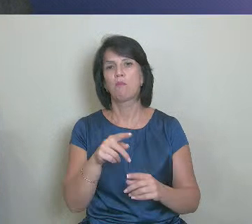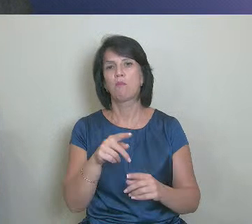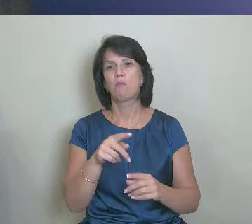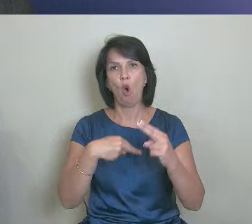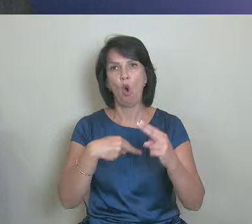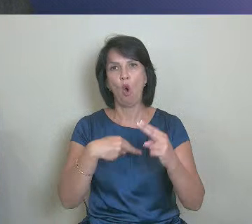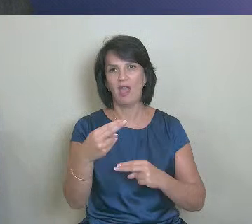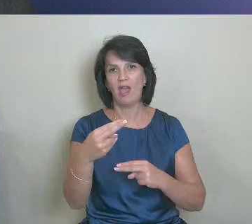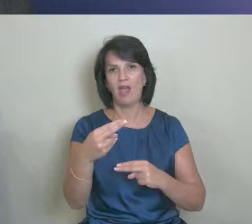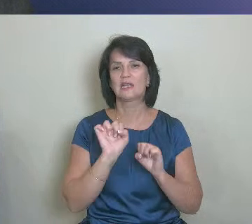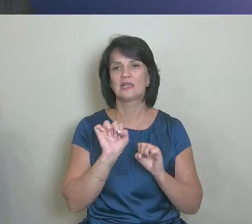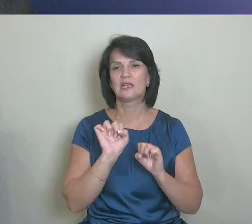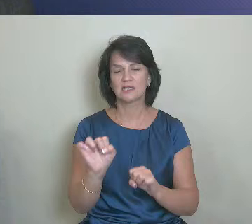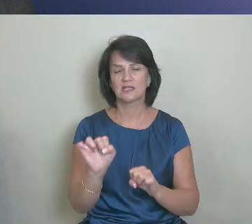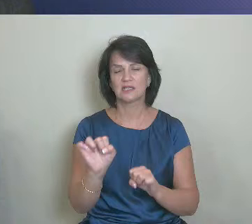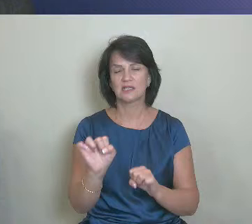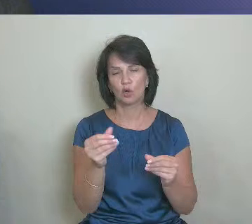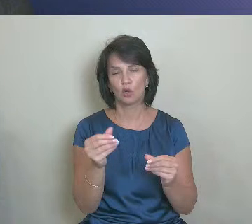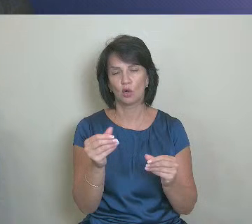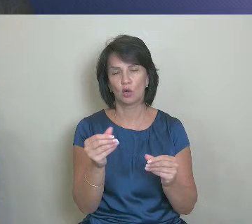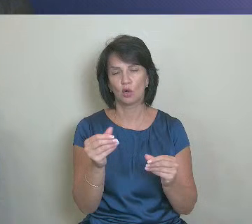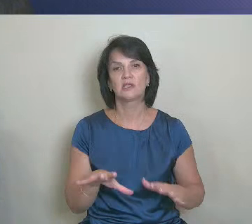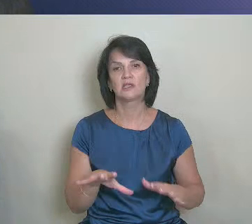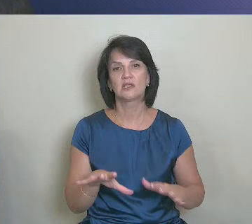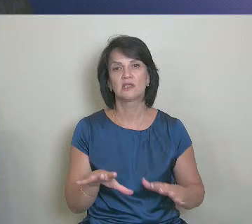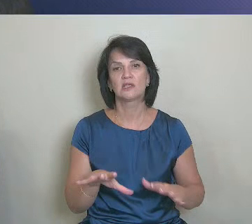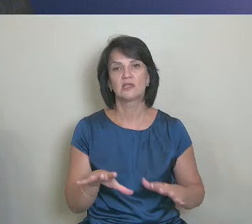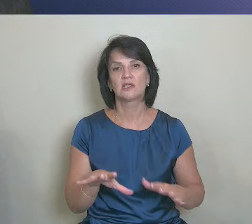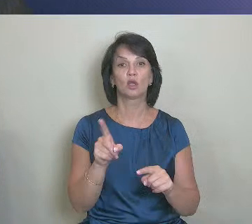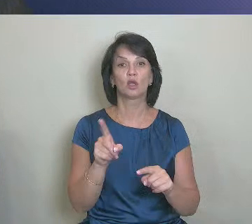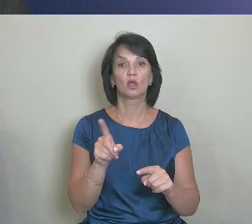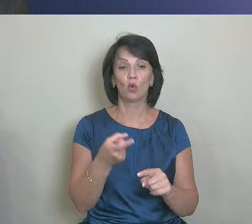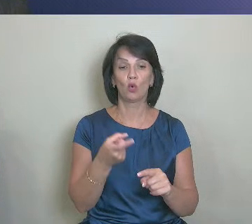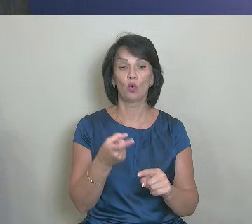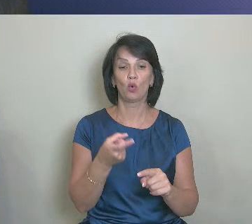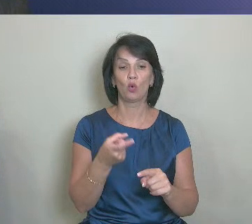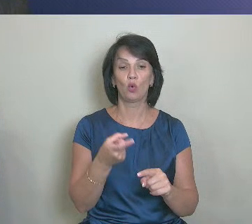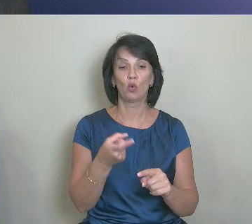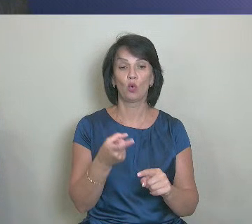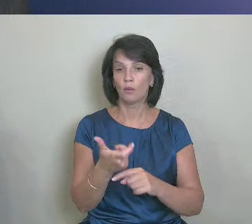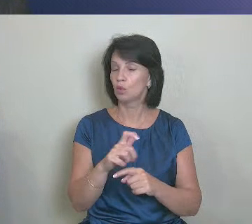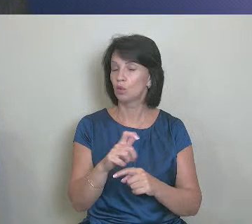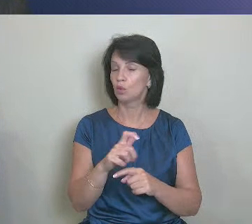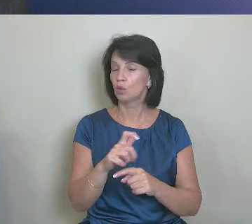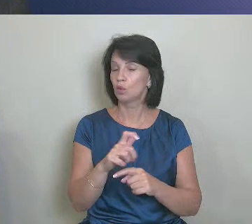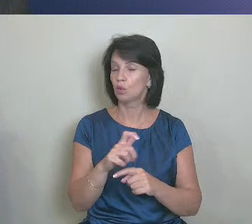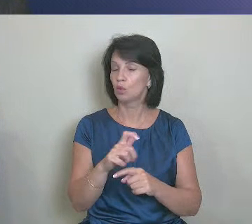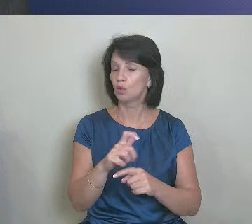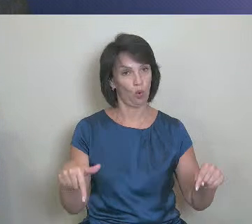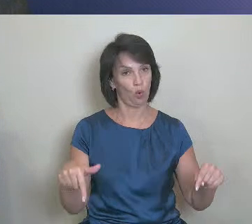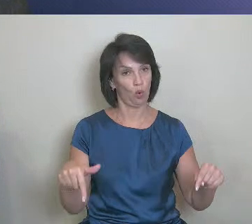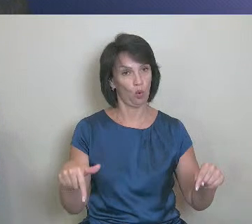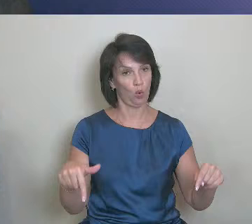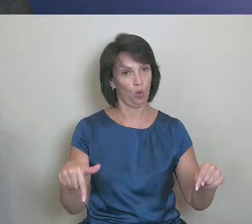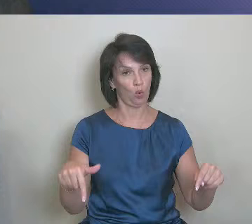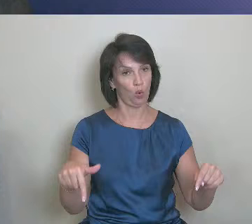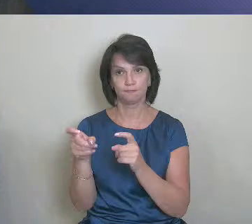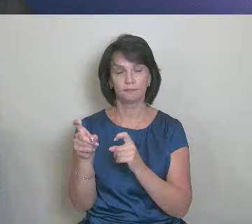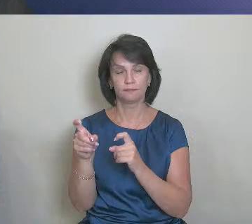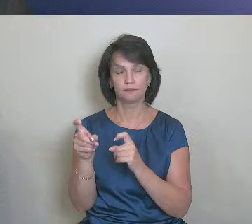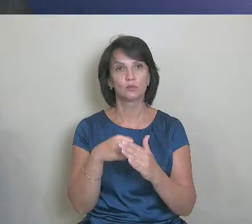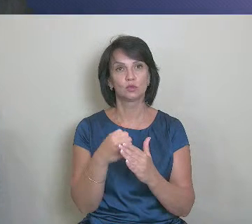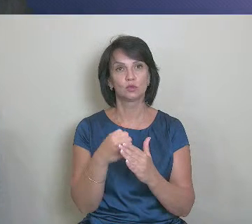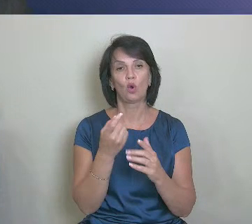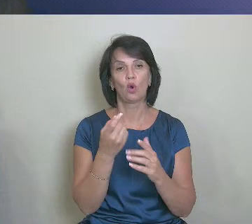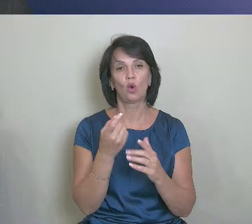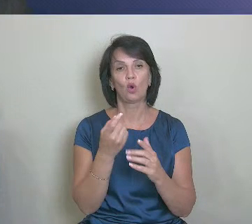of return and crediting the deposit to the account. So there are a lot of authorities that